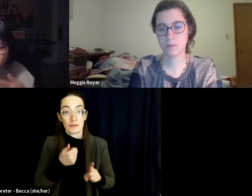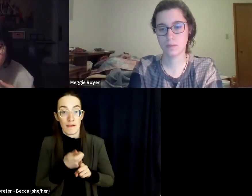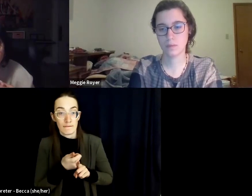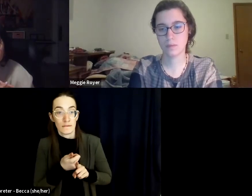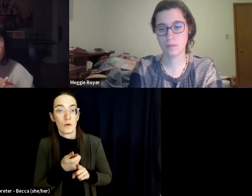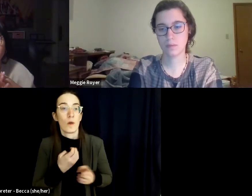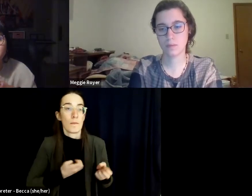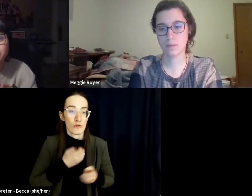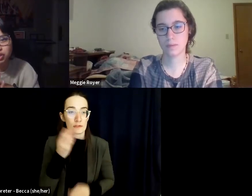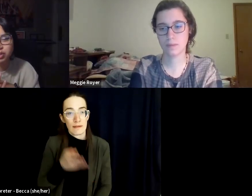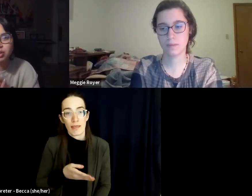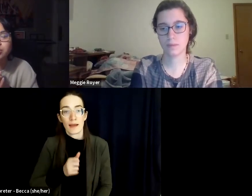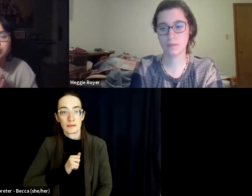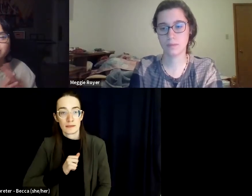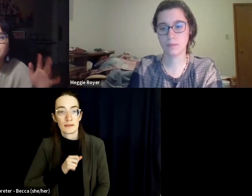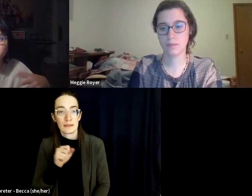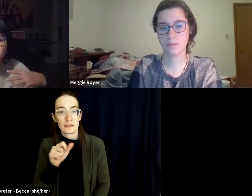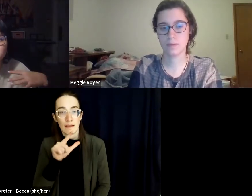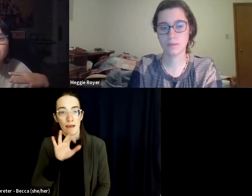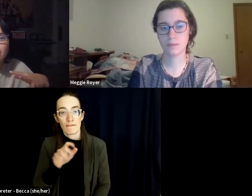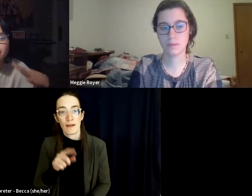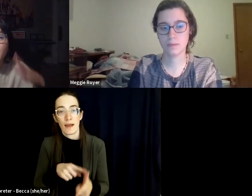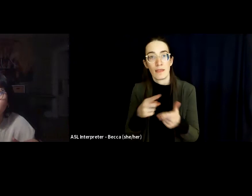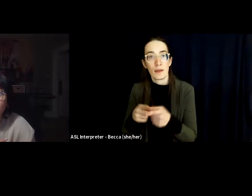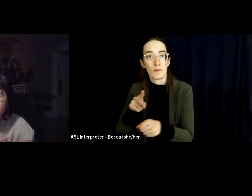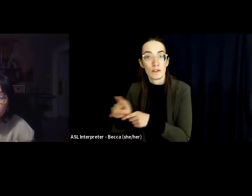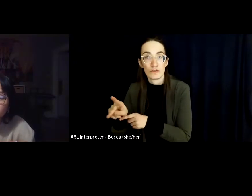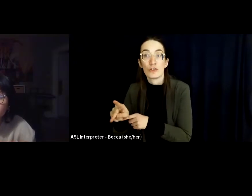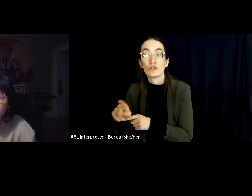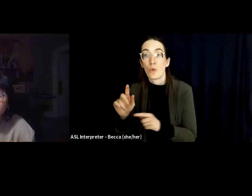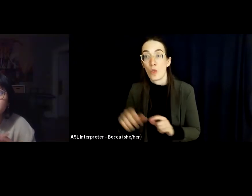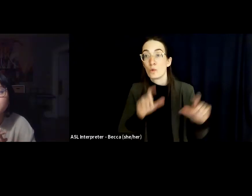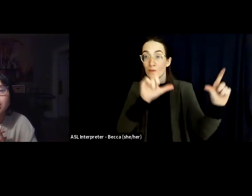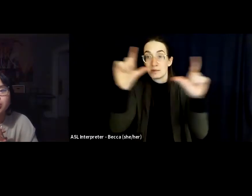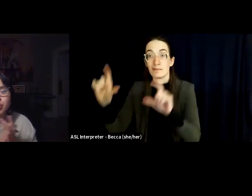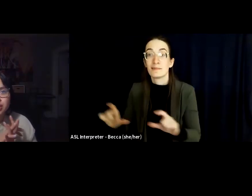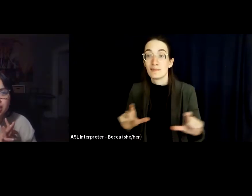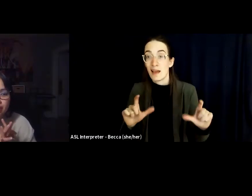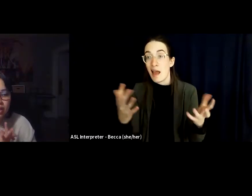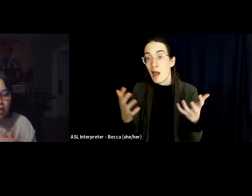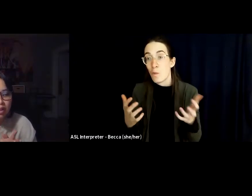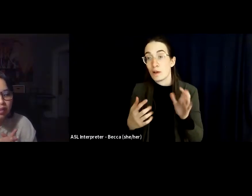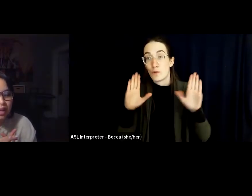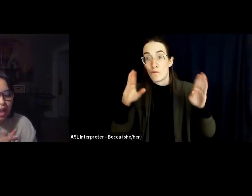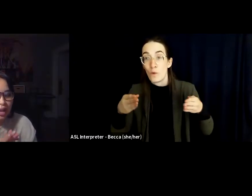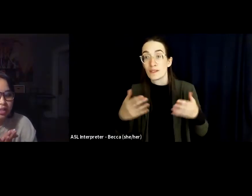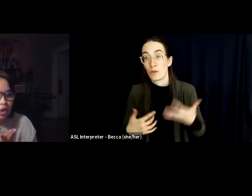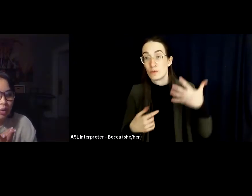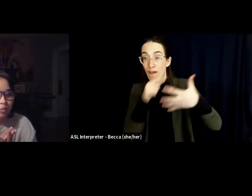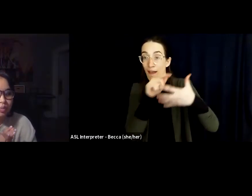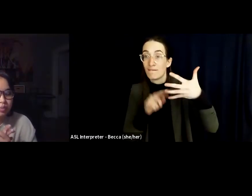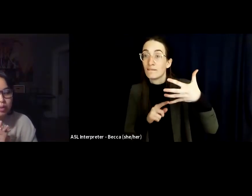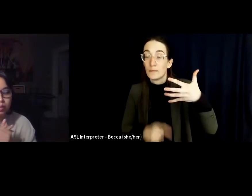emotions slash self, and then professional. So those are the dimensions that I wanted to focus on. People can definitely think of it